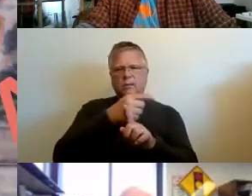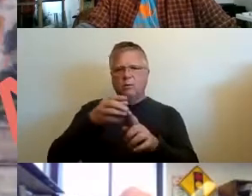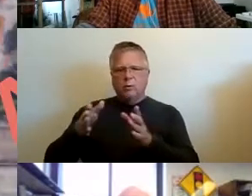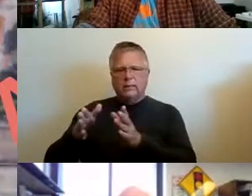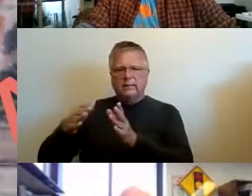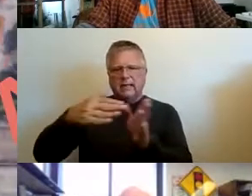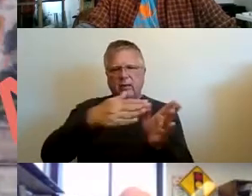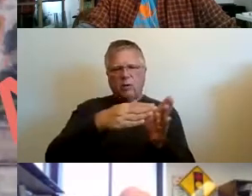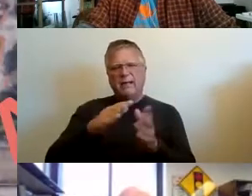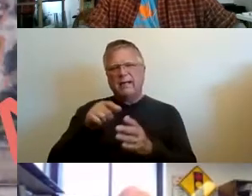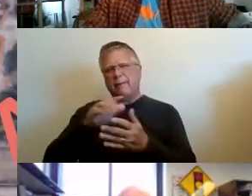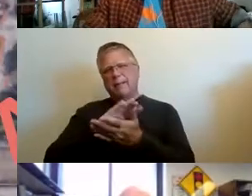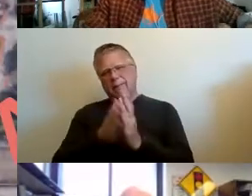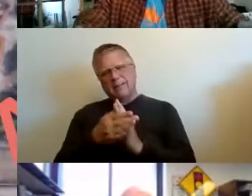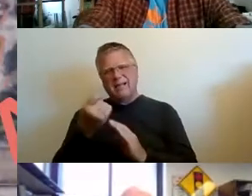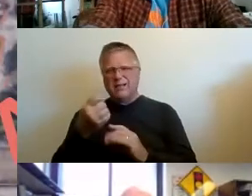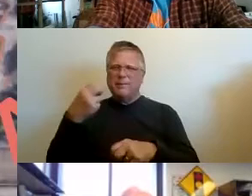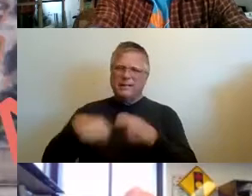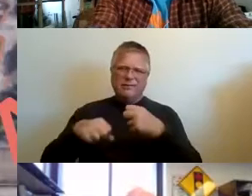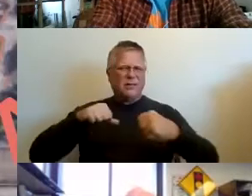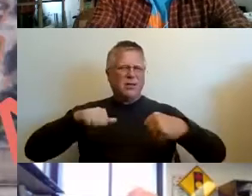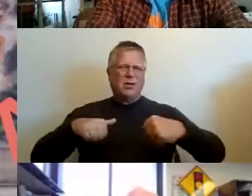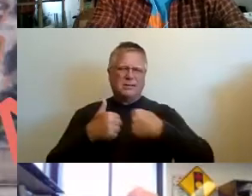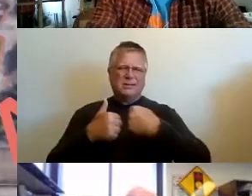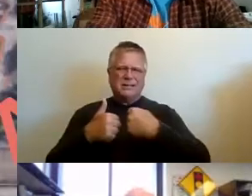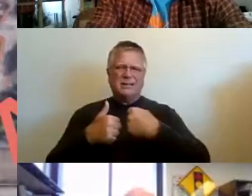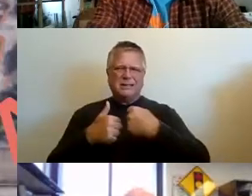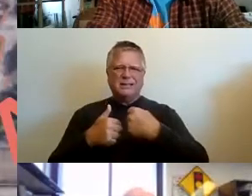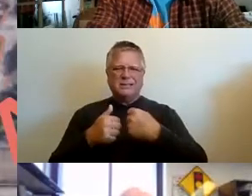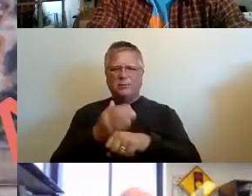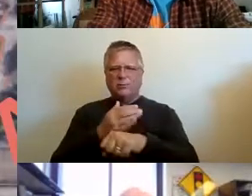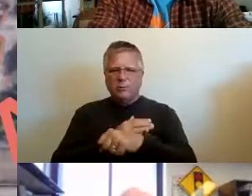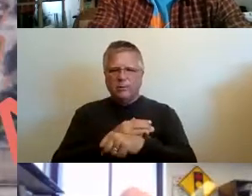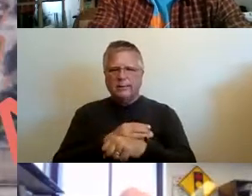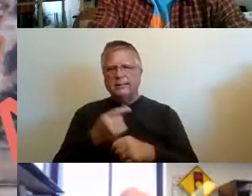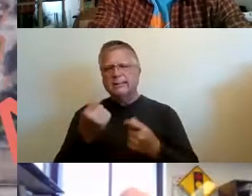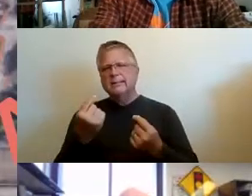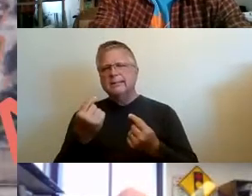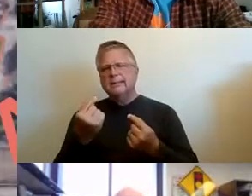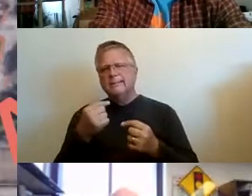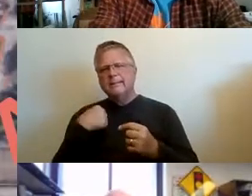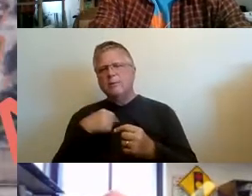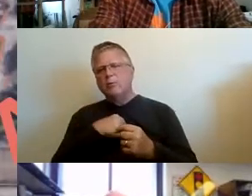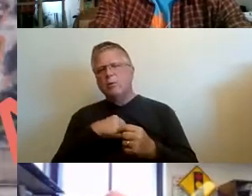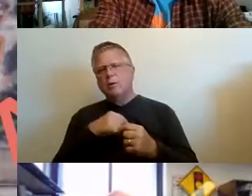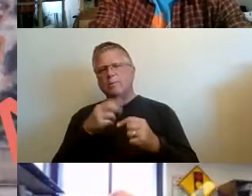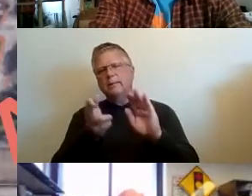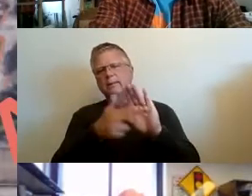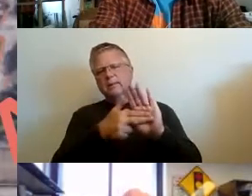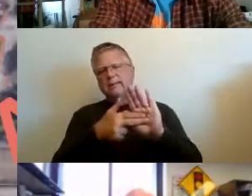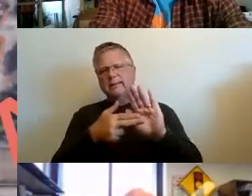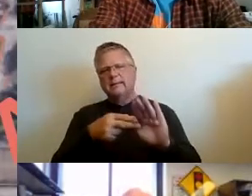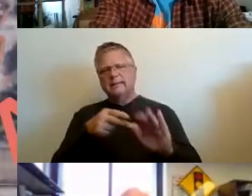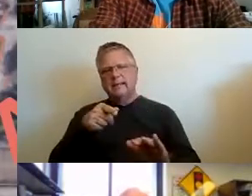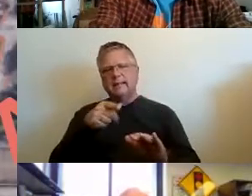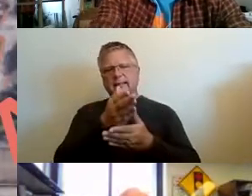becomes a little bit of a difficult challenge to bike up and through. So we're looking at designating some